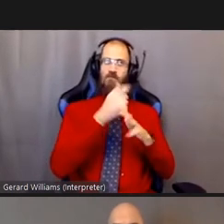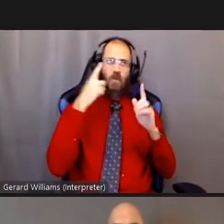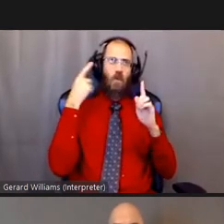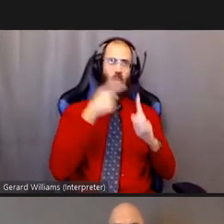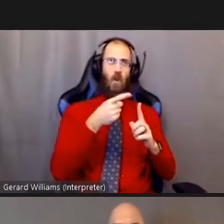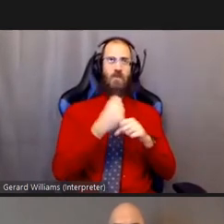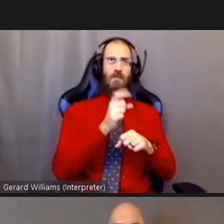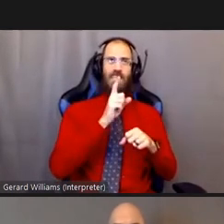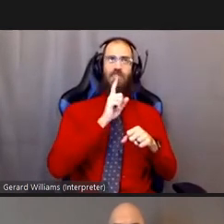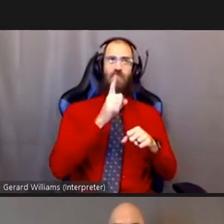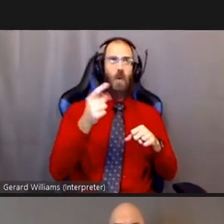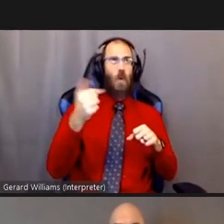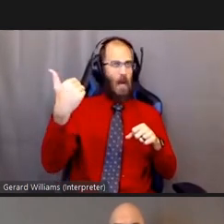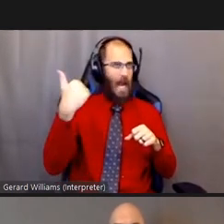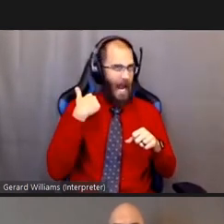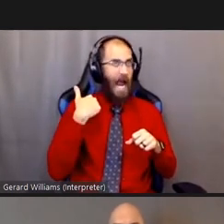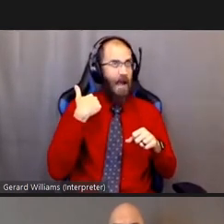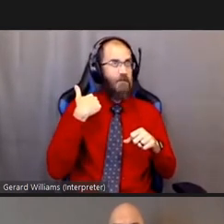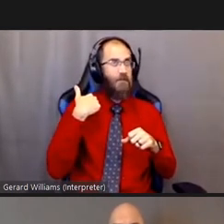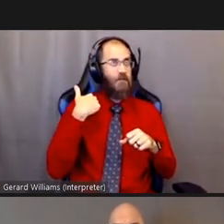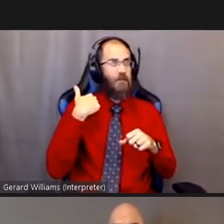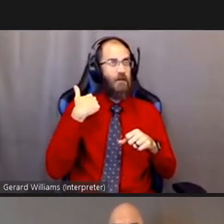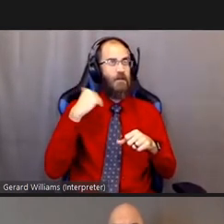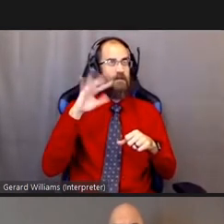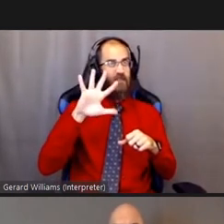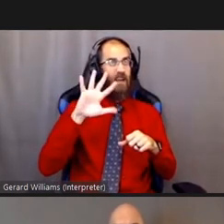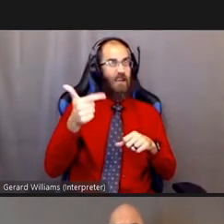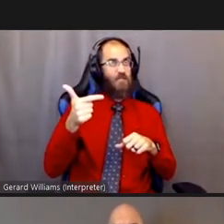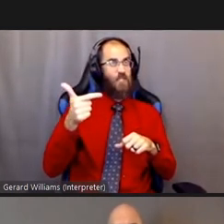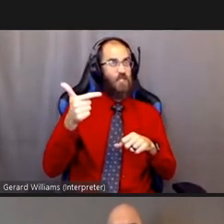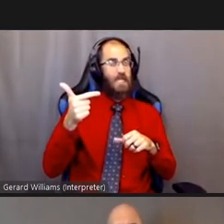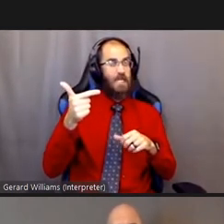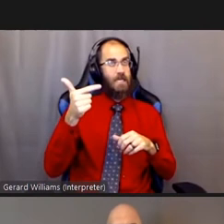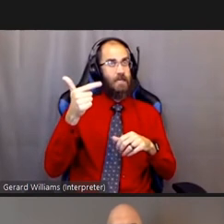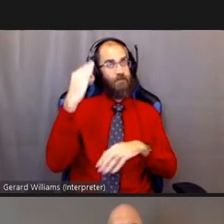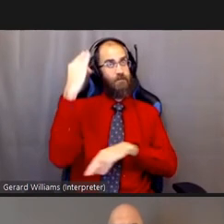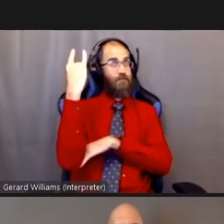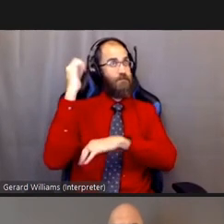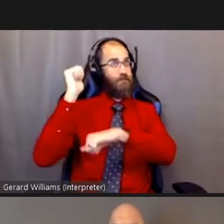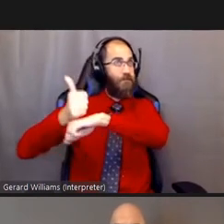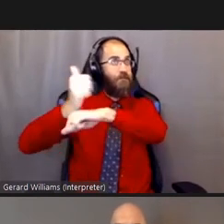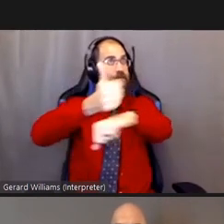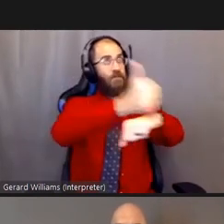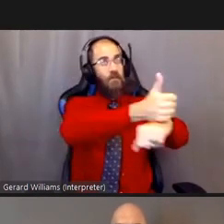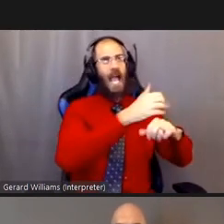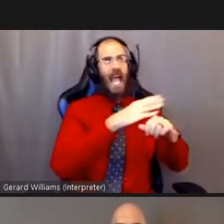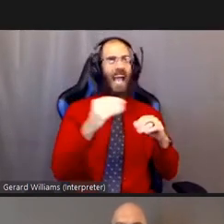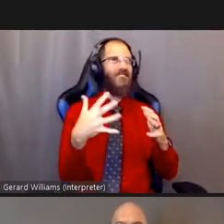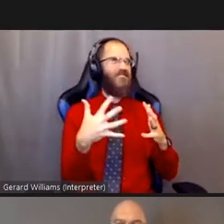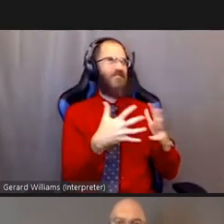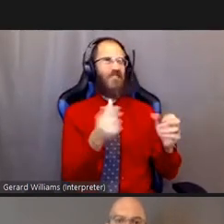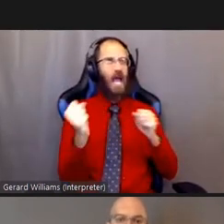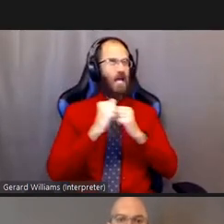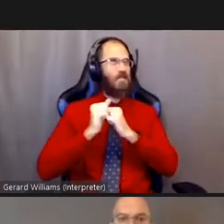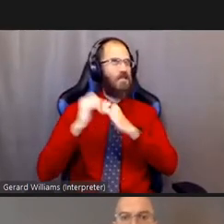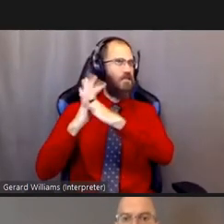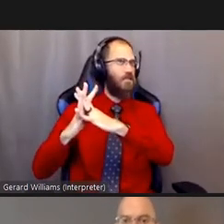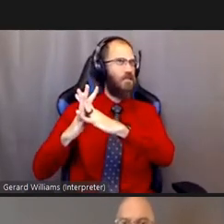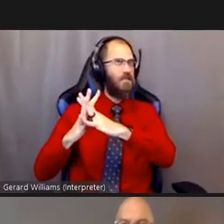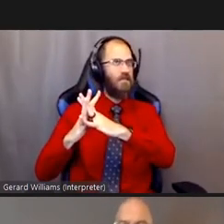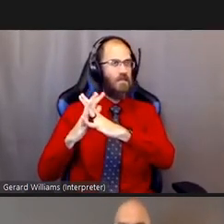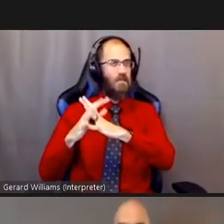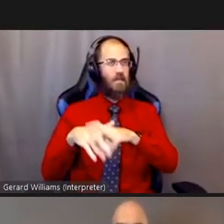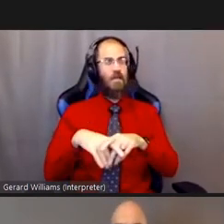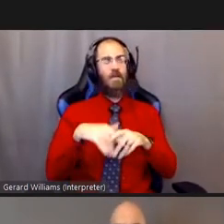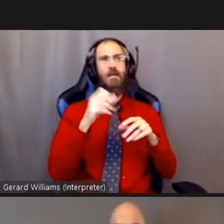there are facilities available for 5G services and that they're able to be quickly deployed. So we've taken a